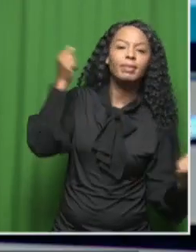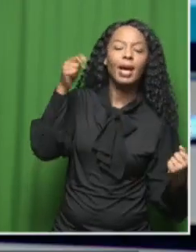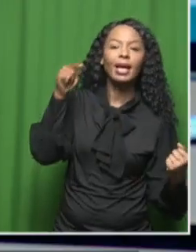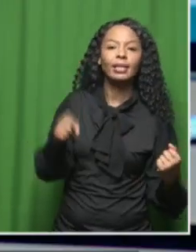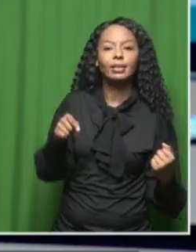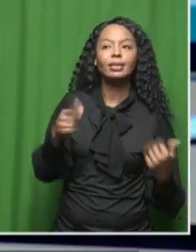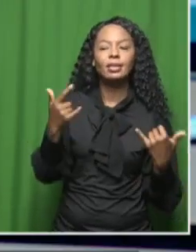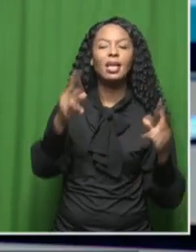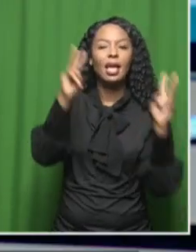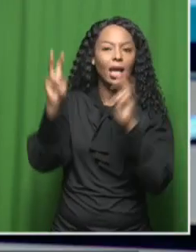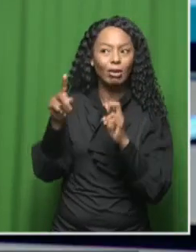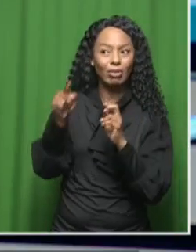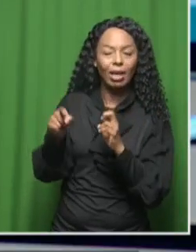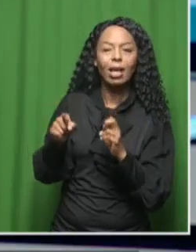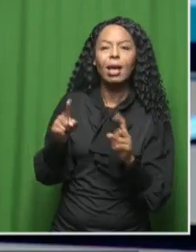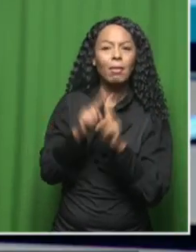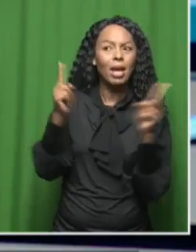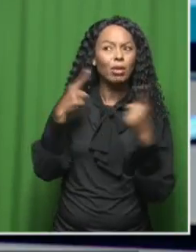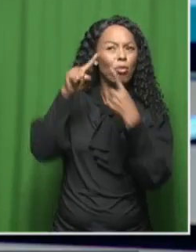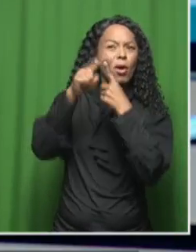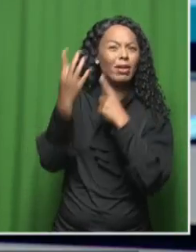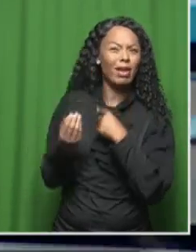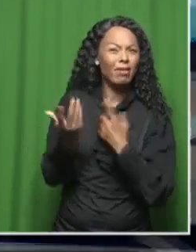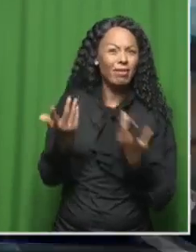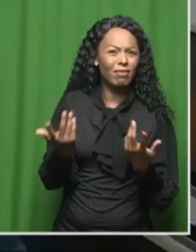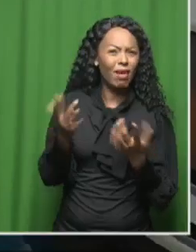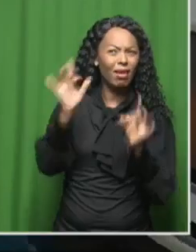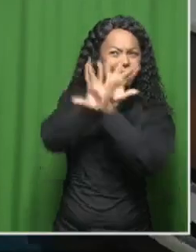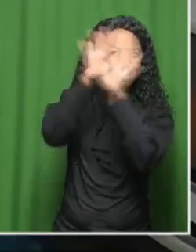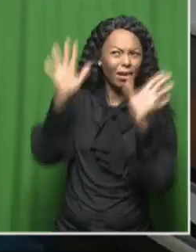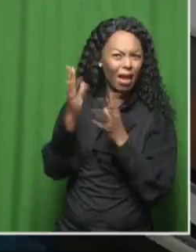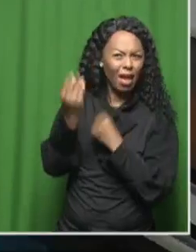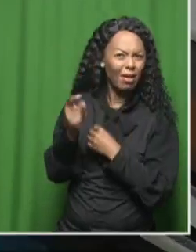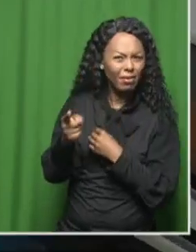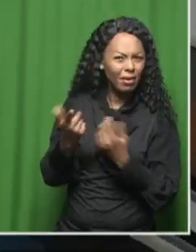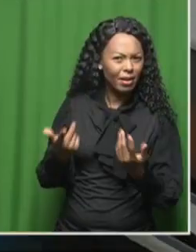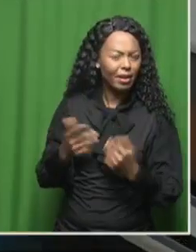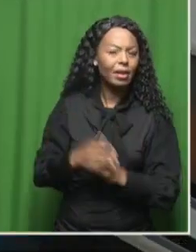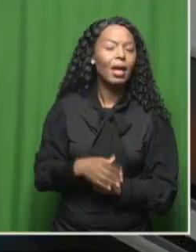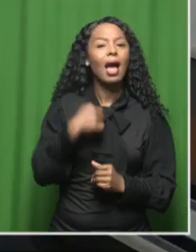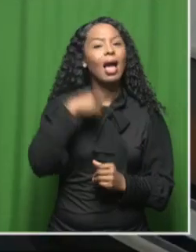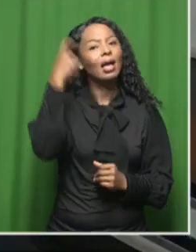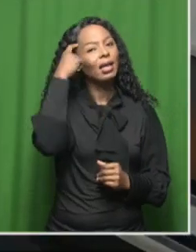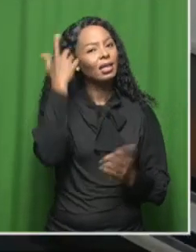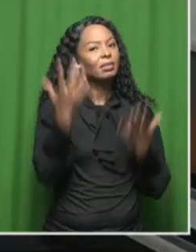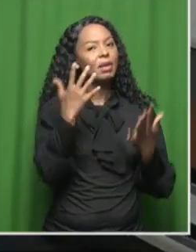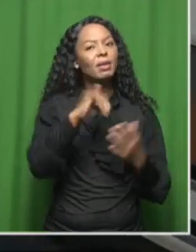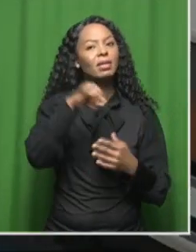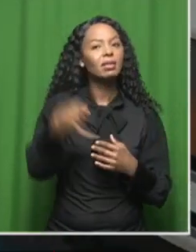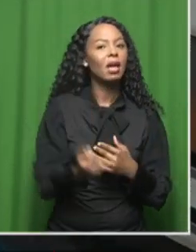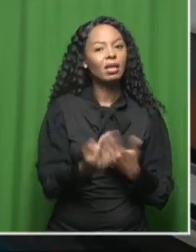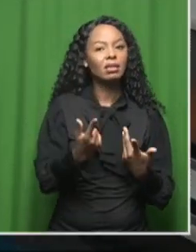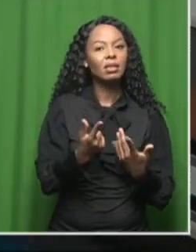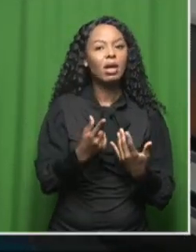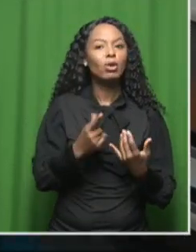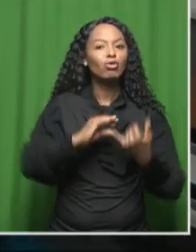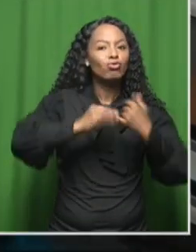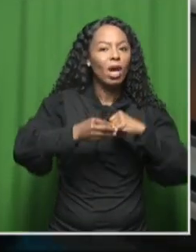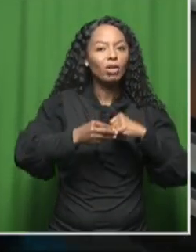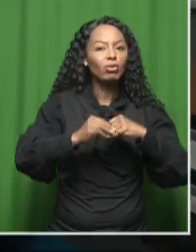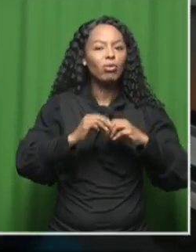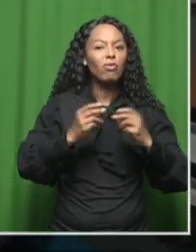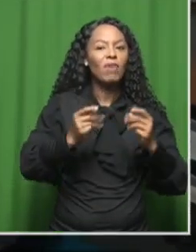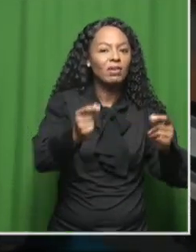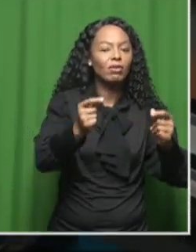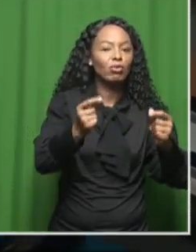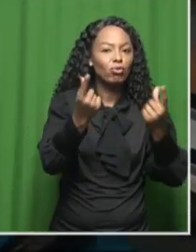credit standards. Do they have a point in that? I guess it was a type of a backdoor deal But on